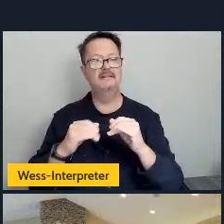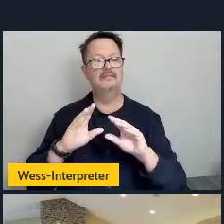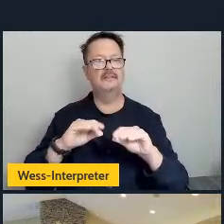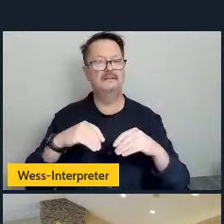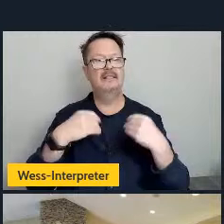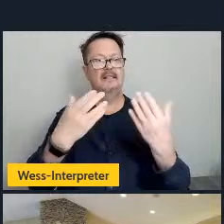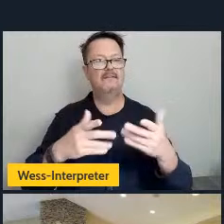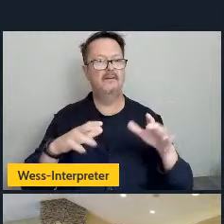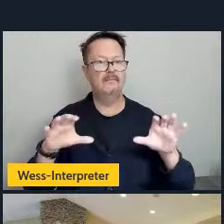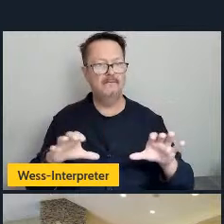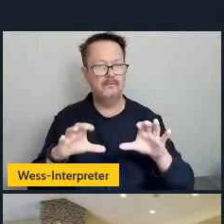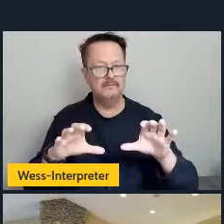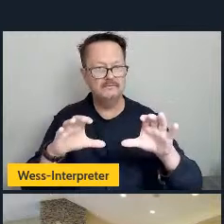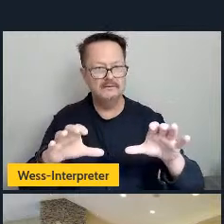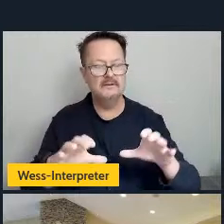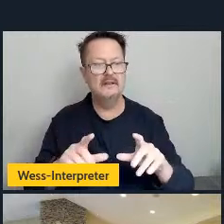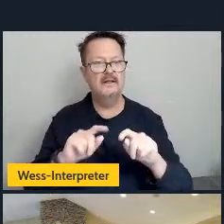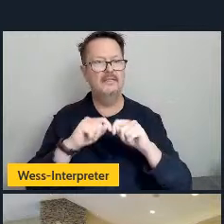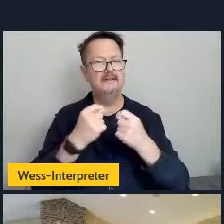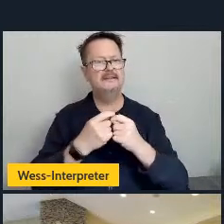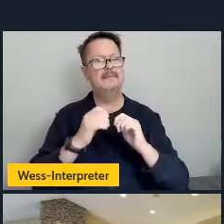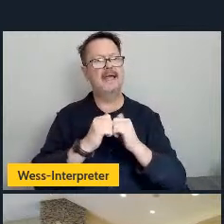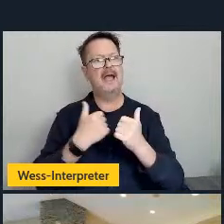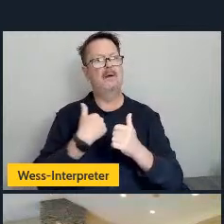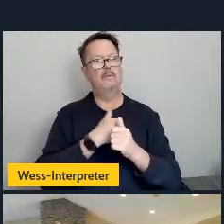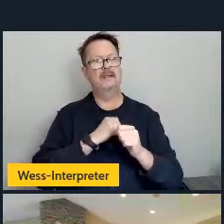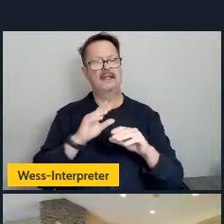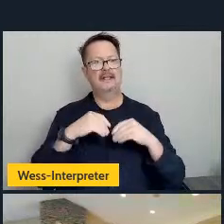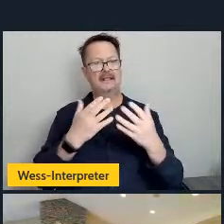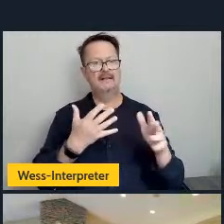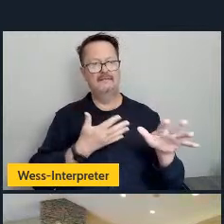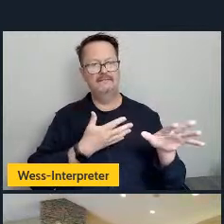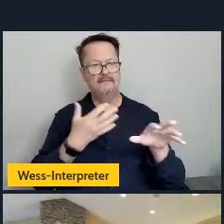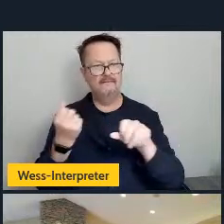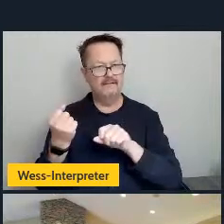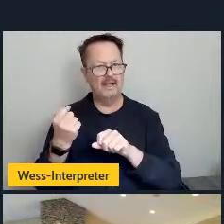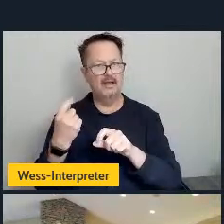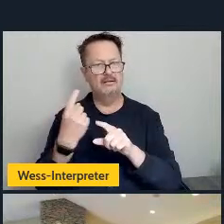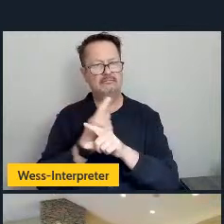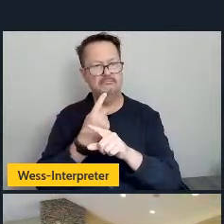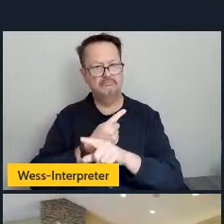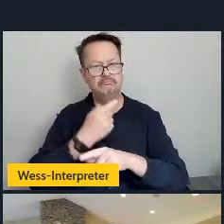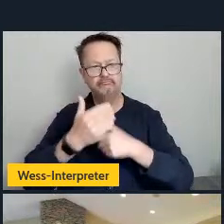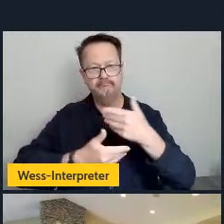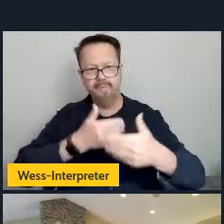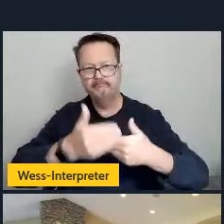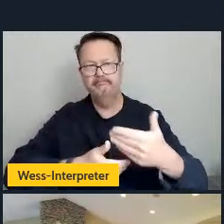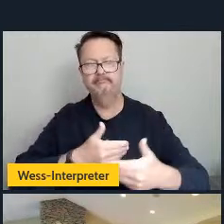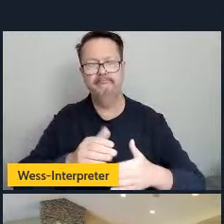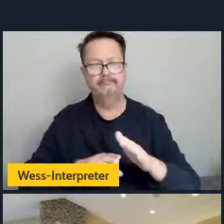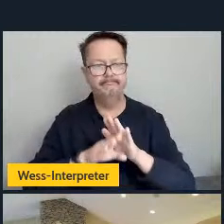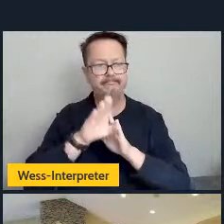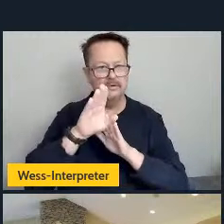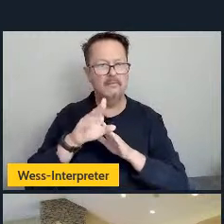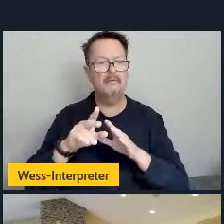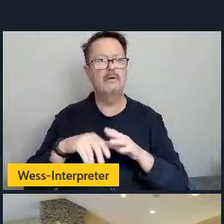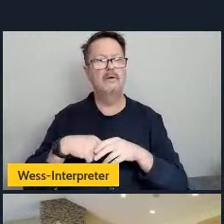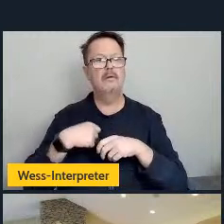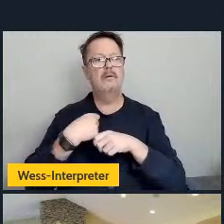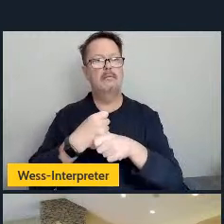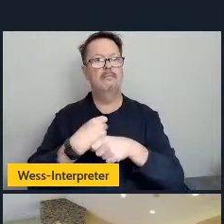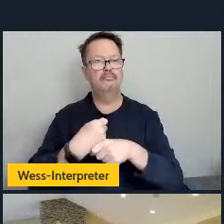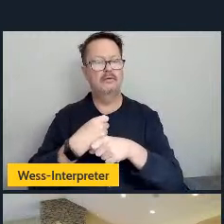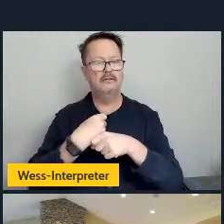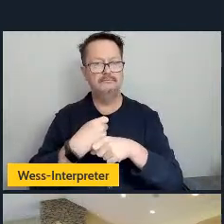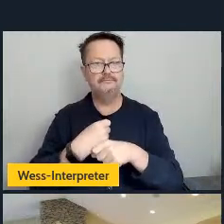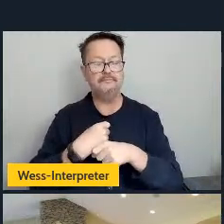team becomes bigger, how we can still deliver fast and accurately to production. So